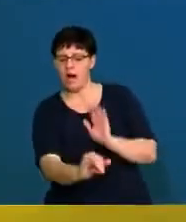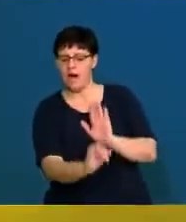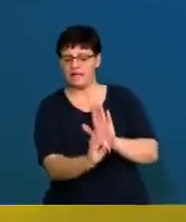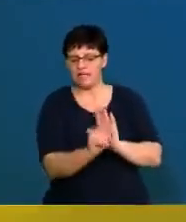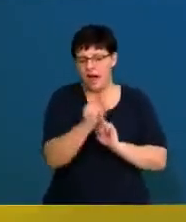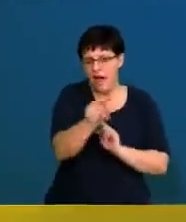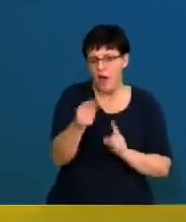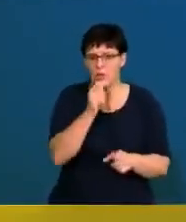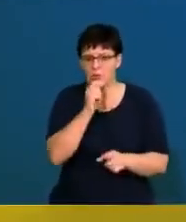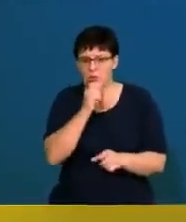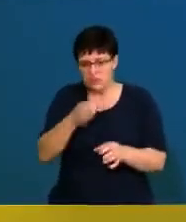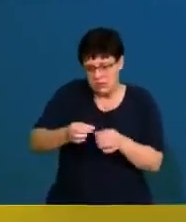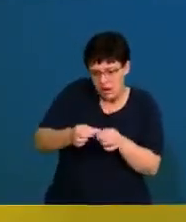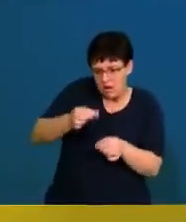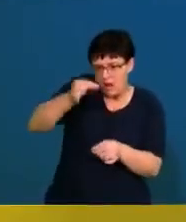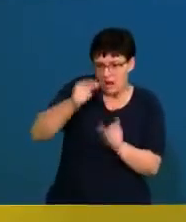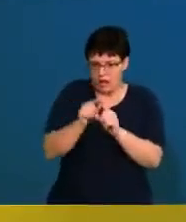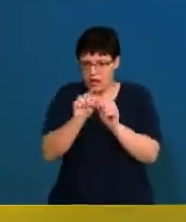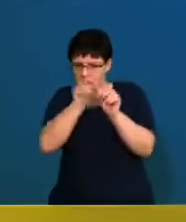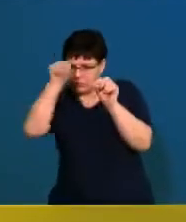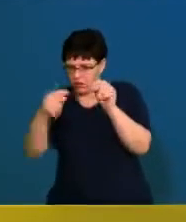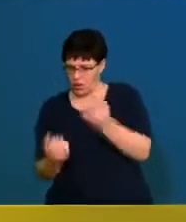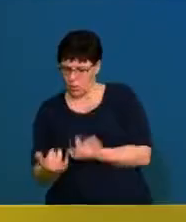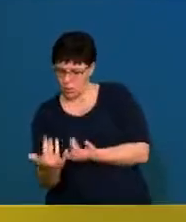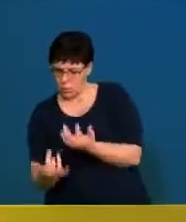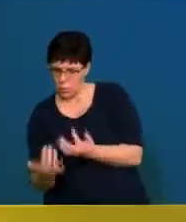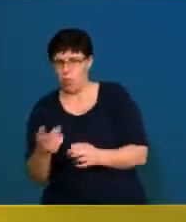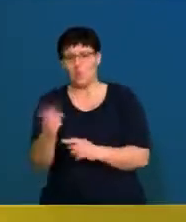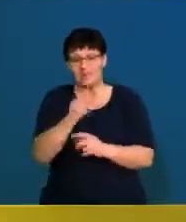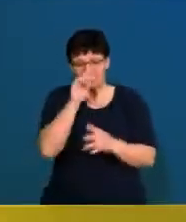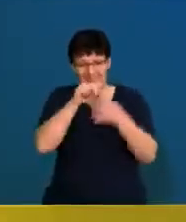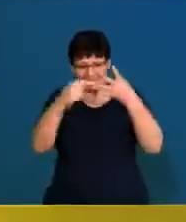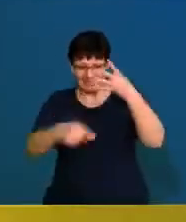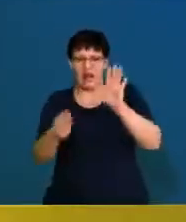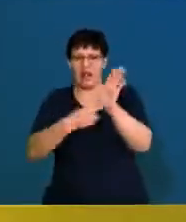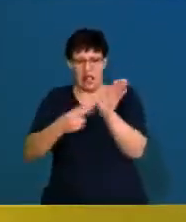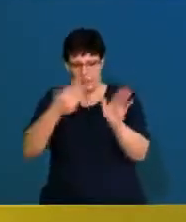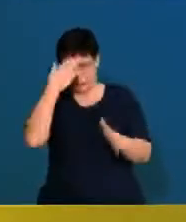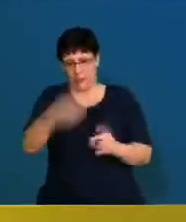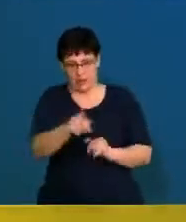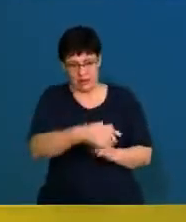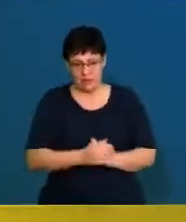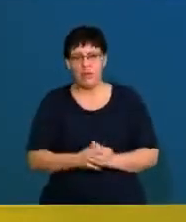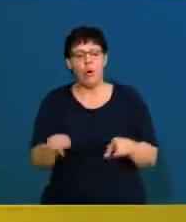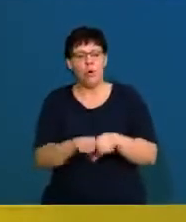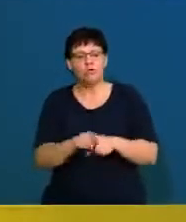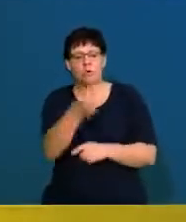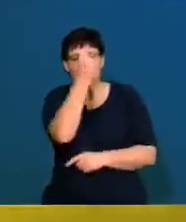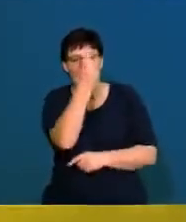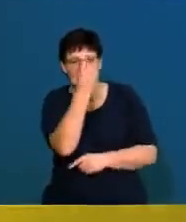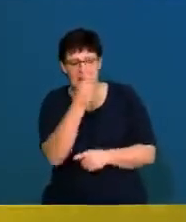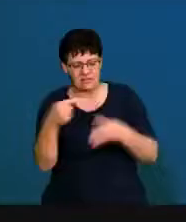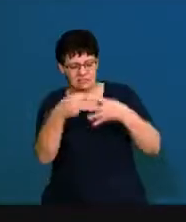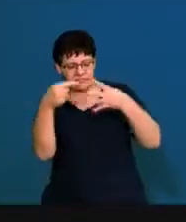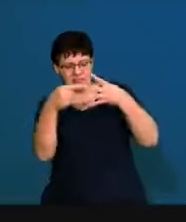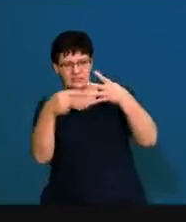apparatus. So just touch base with that. Make sure that you sorted with that. Make sure that you also understand the different types